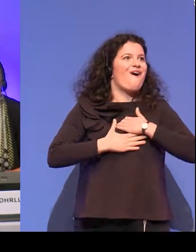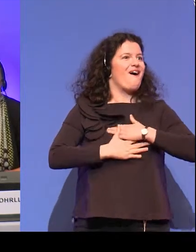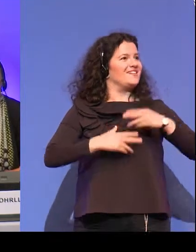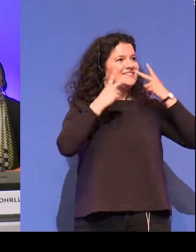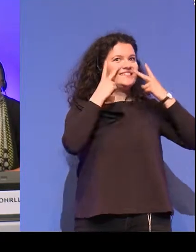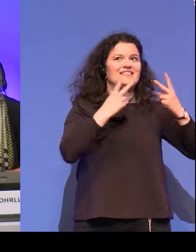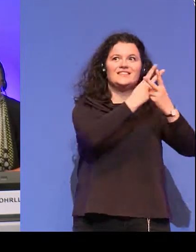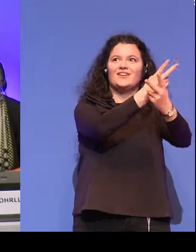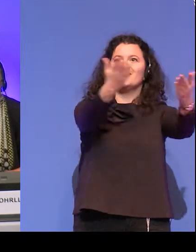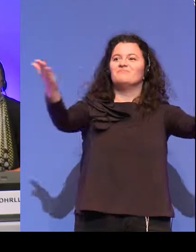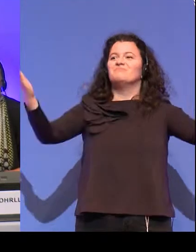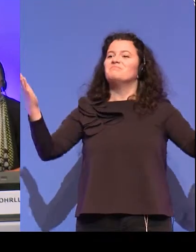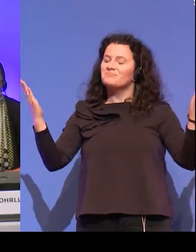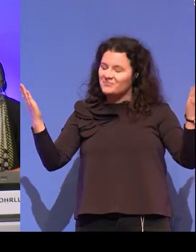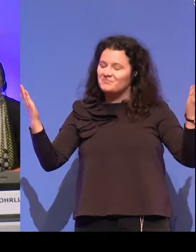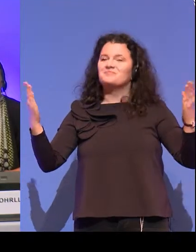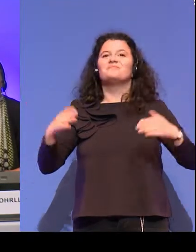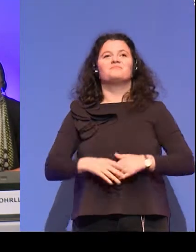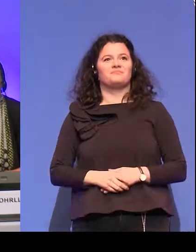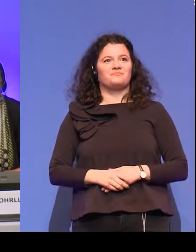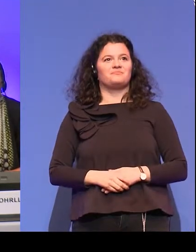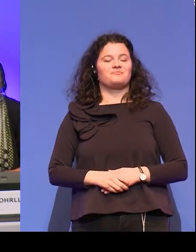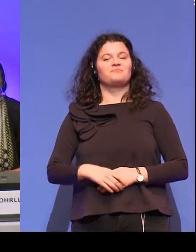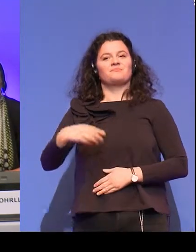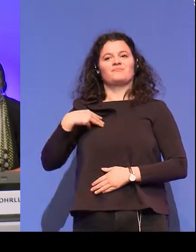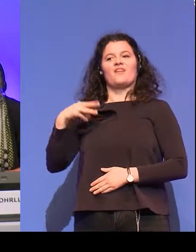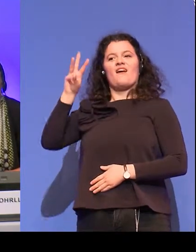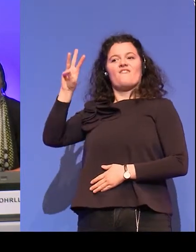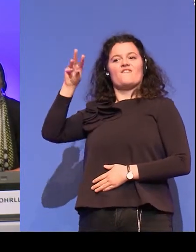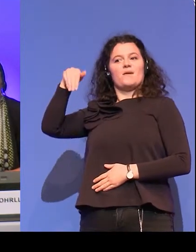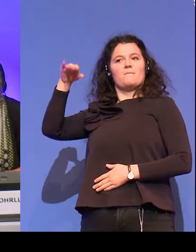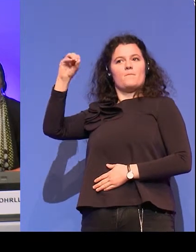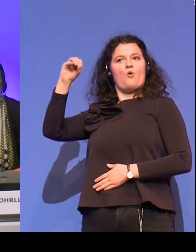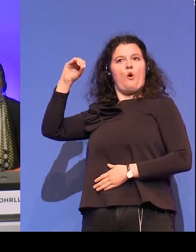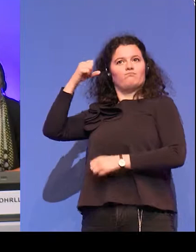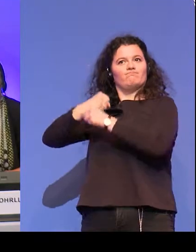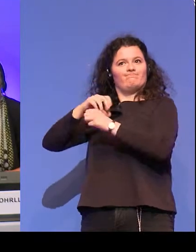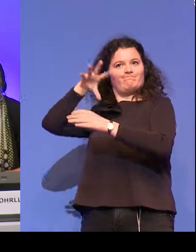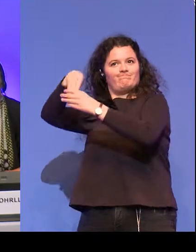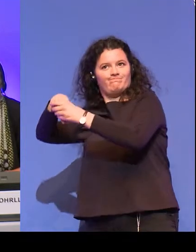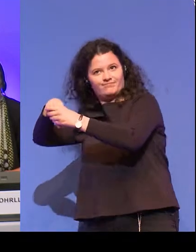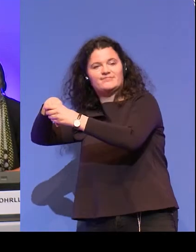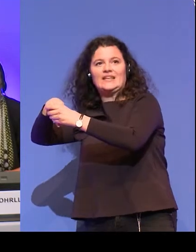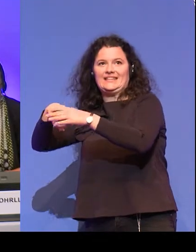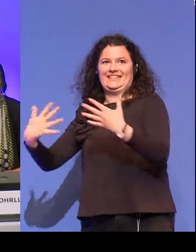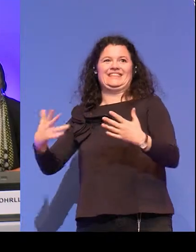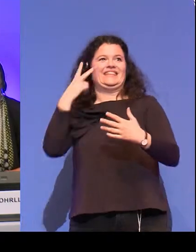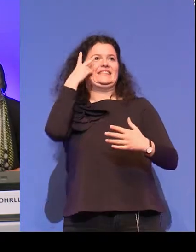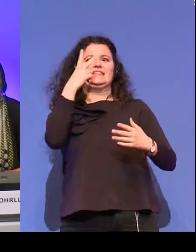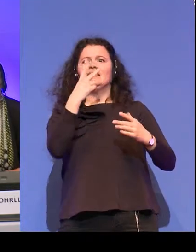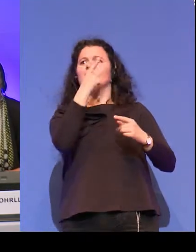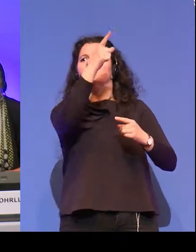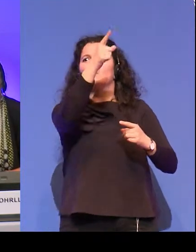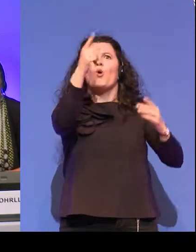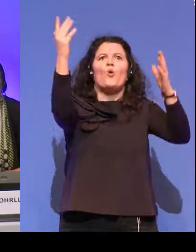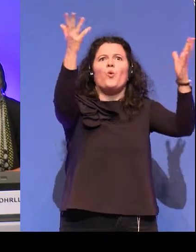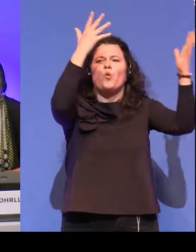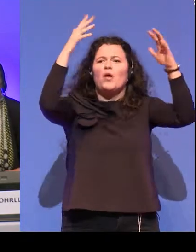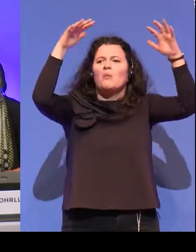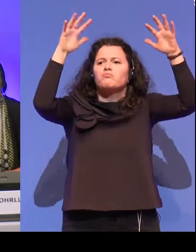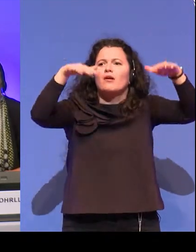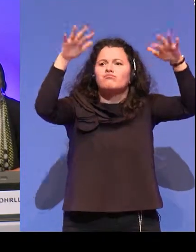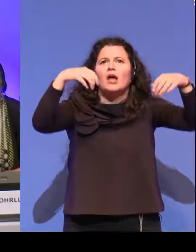here indoors. From WMO's side, we are a little bit sorry for the weather outside. It has been very chilly, rainy,